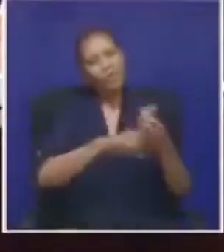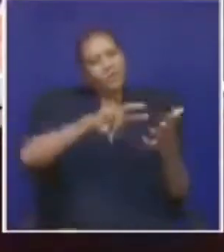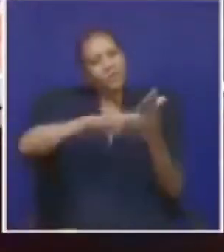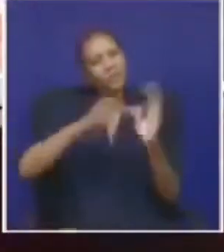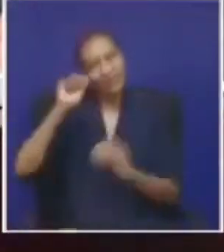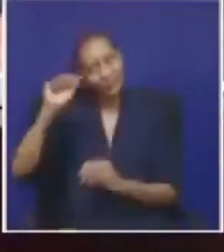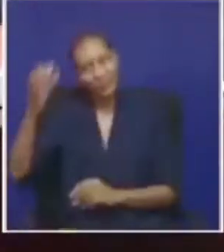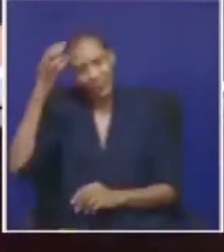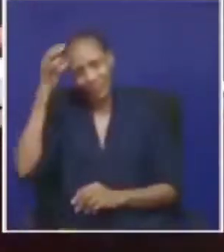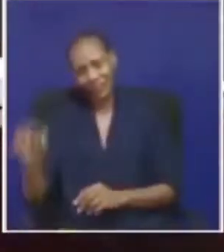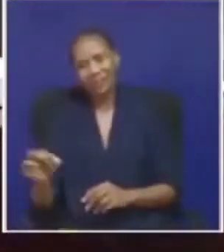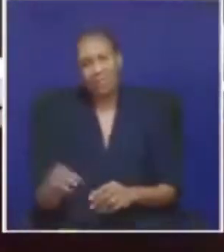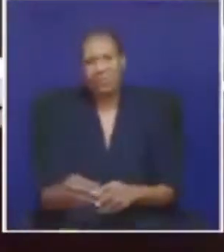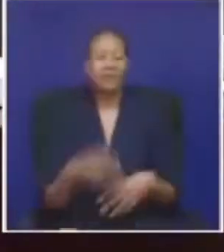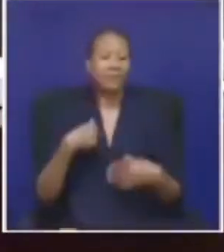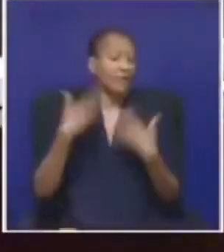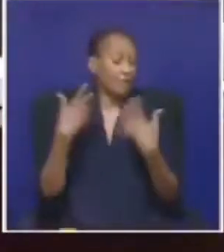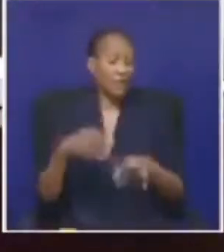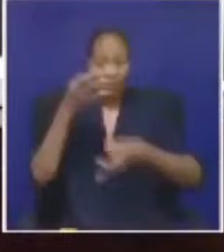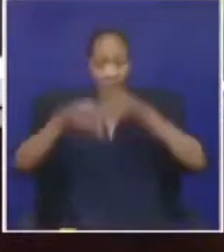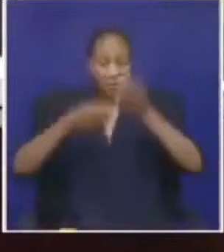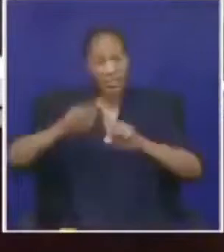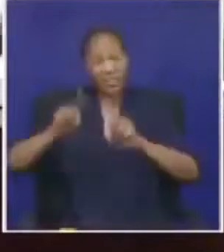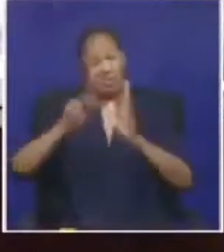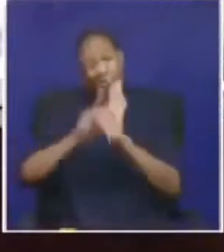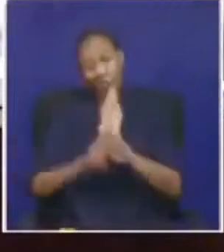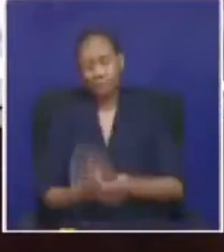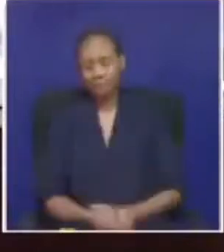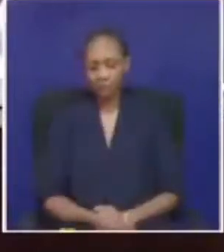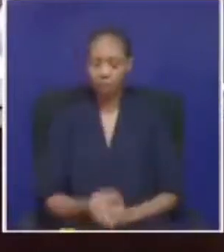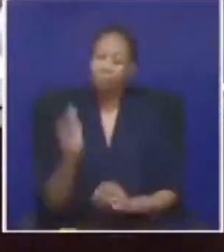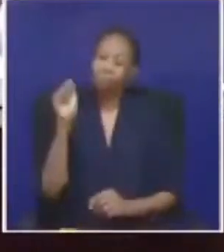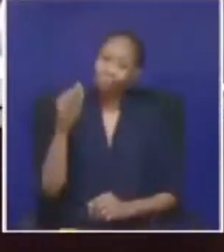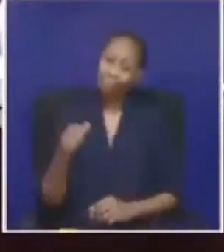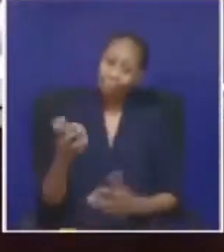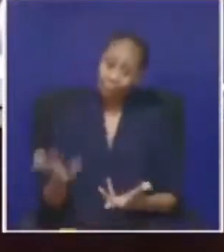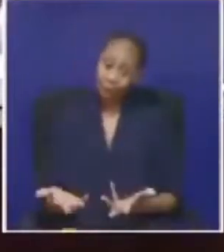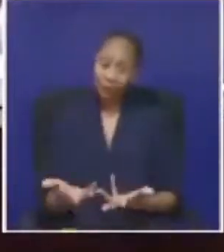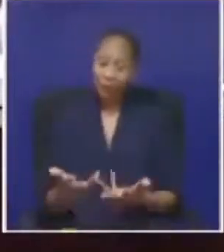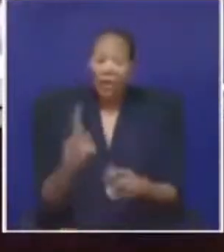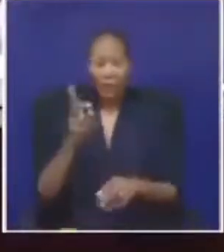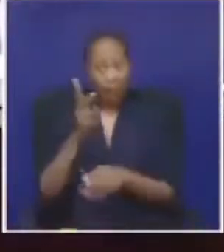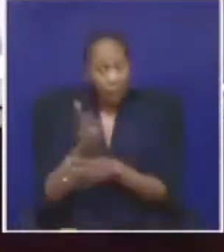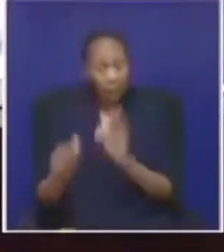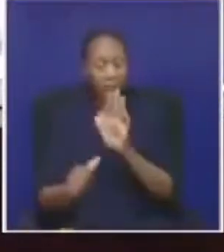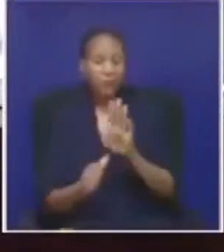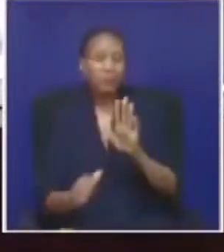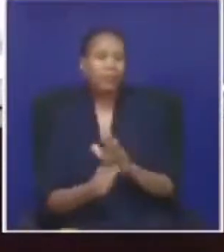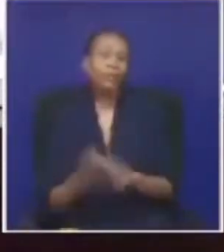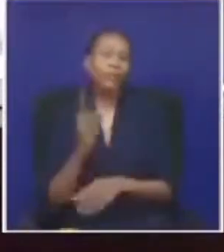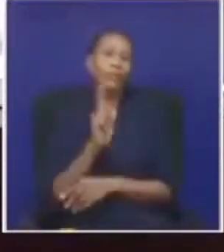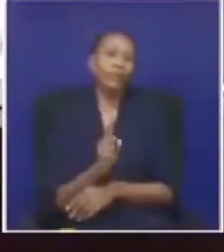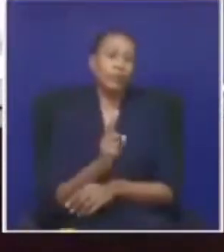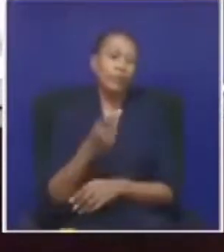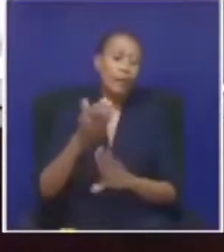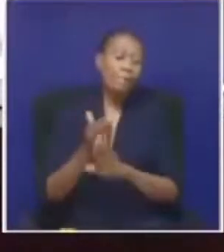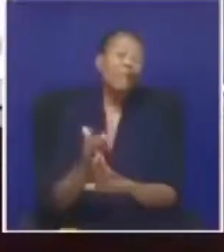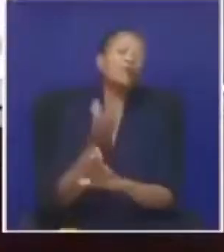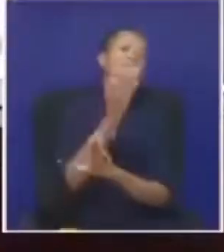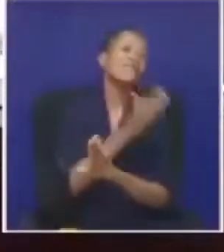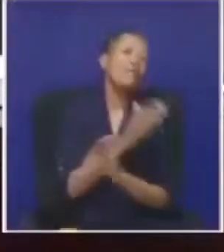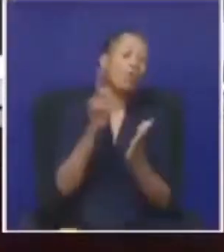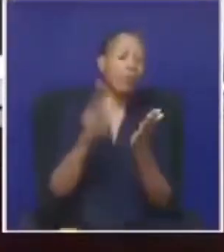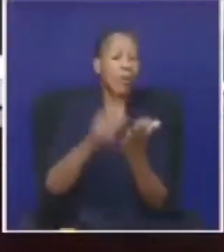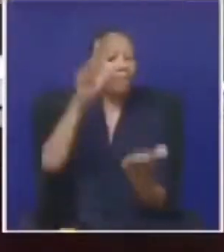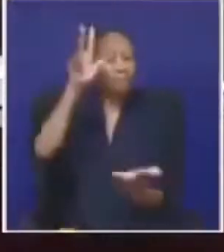that I've spoken about. Of course, it's important that before we pass legislation